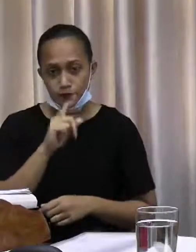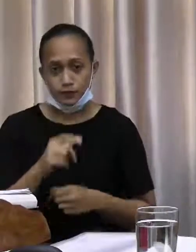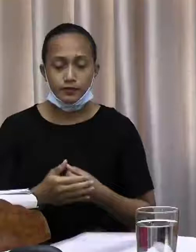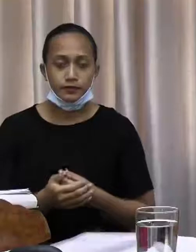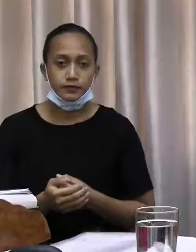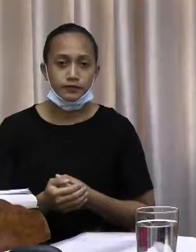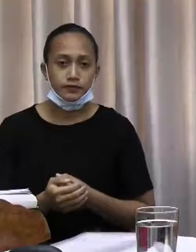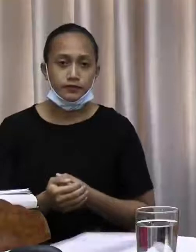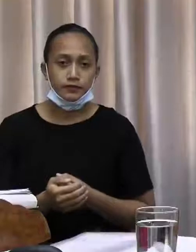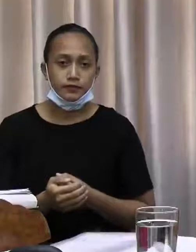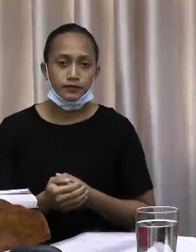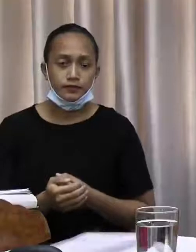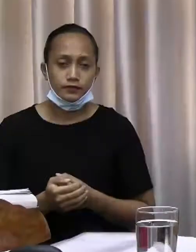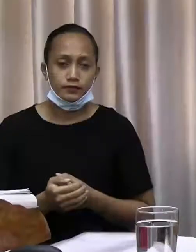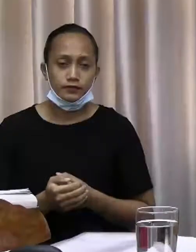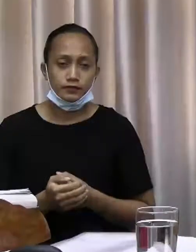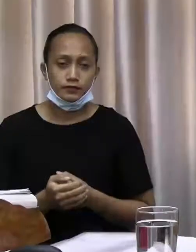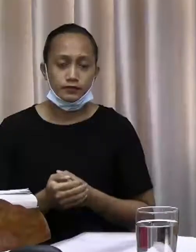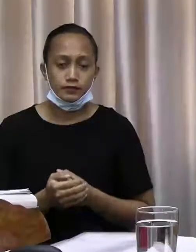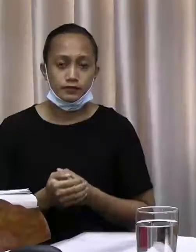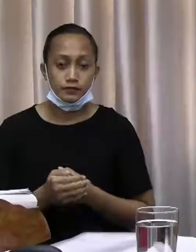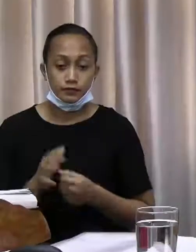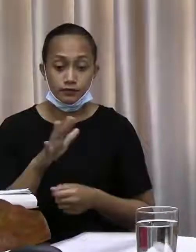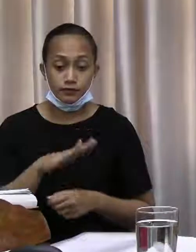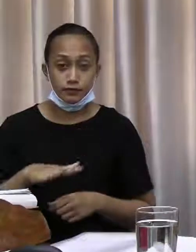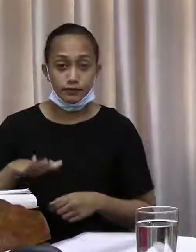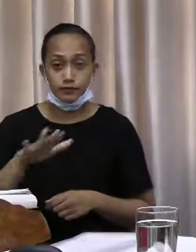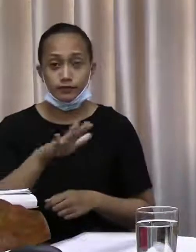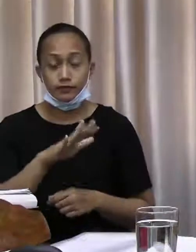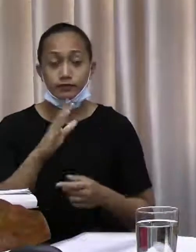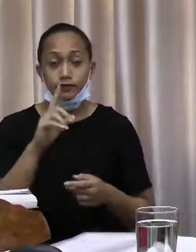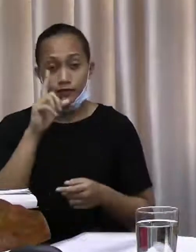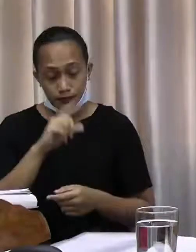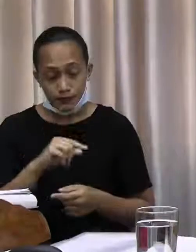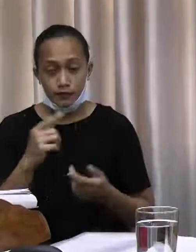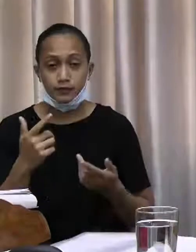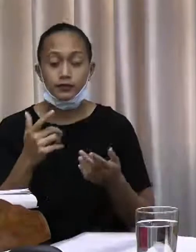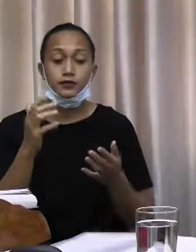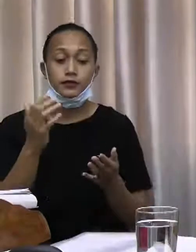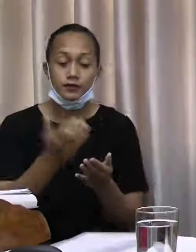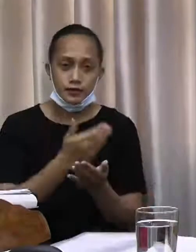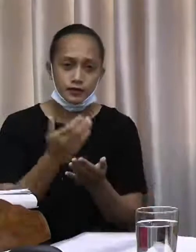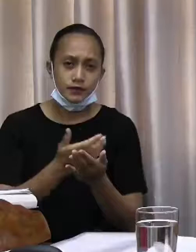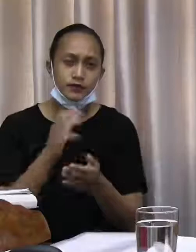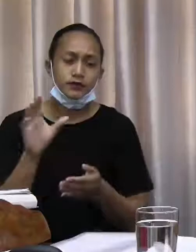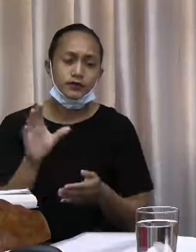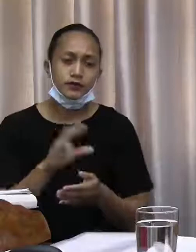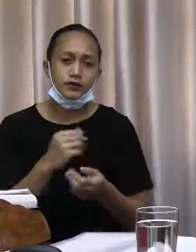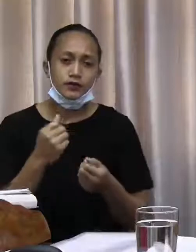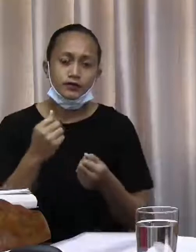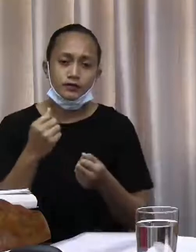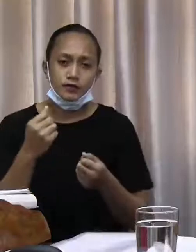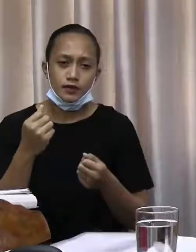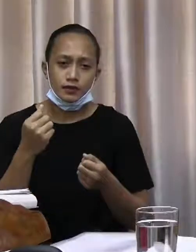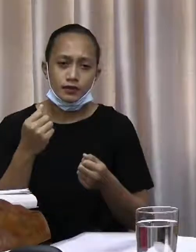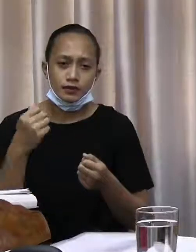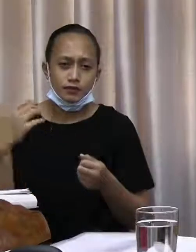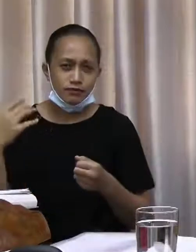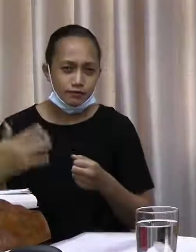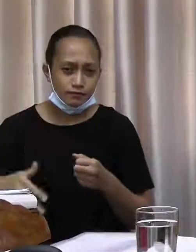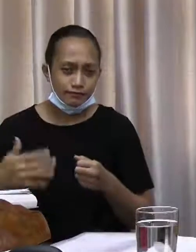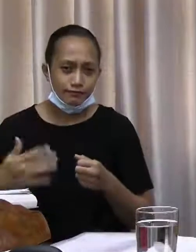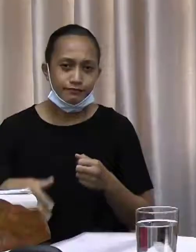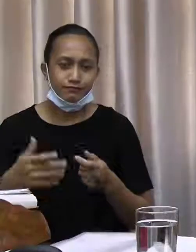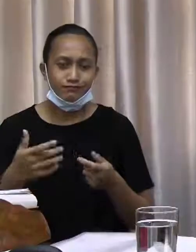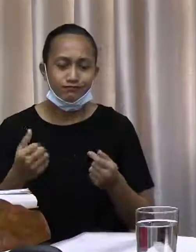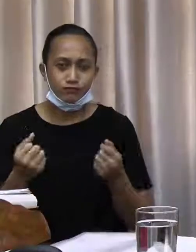O whamoemoe umanei, e saofanga ai lo tātou puipuiga mai le ongaonga wa afianga o le